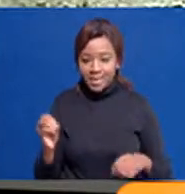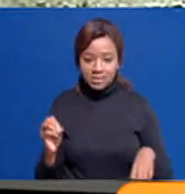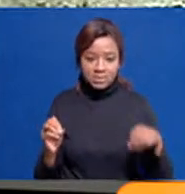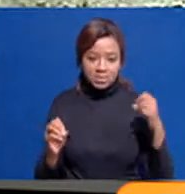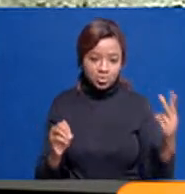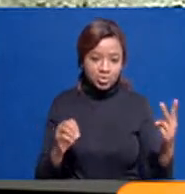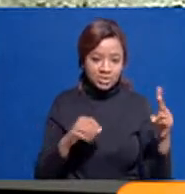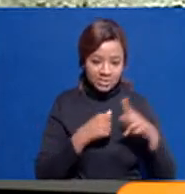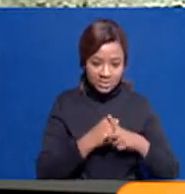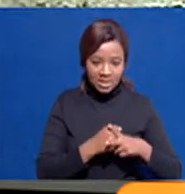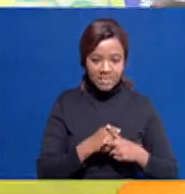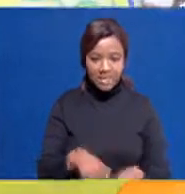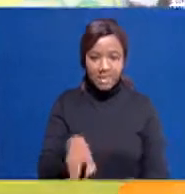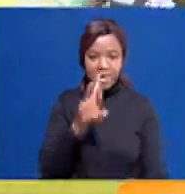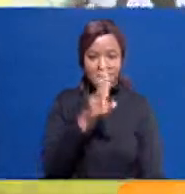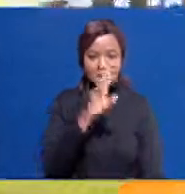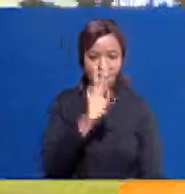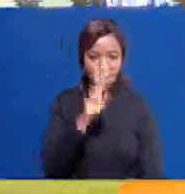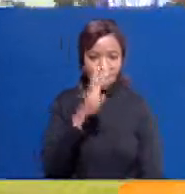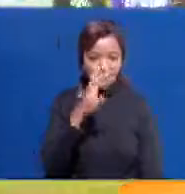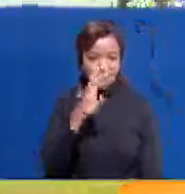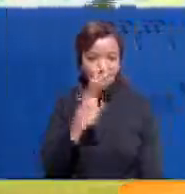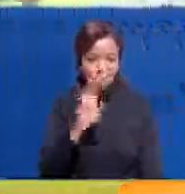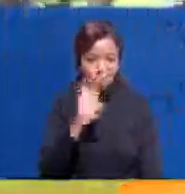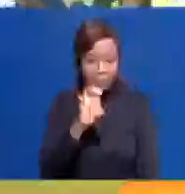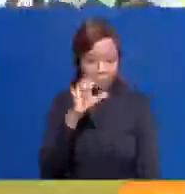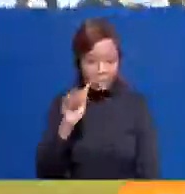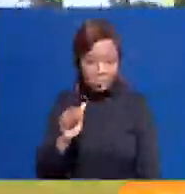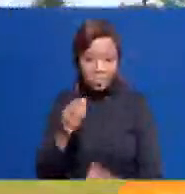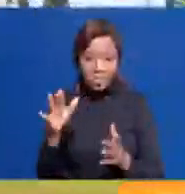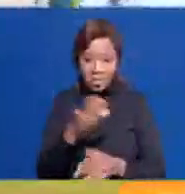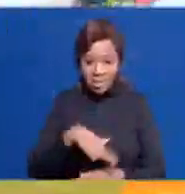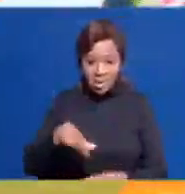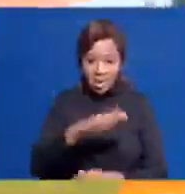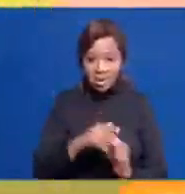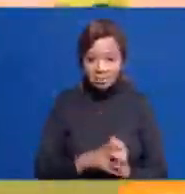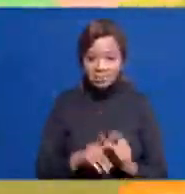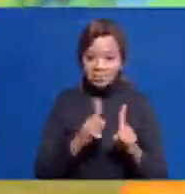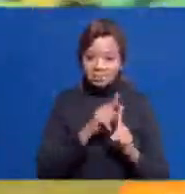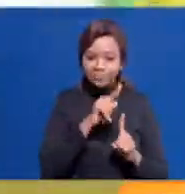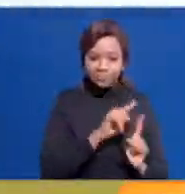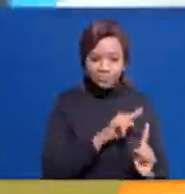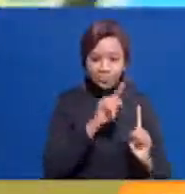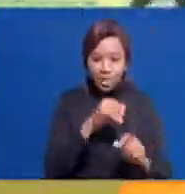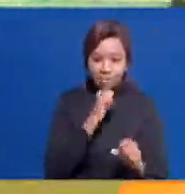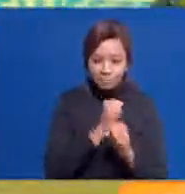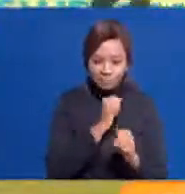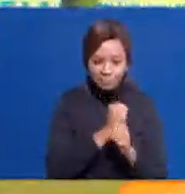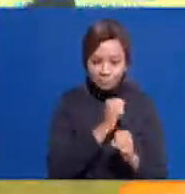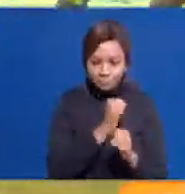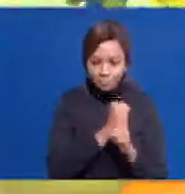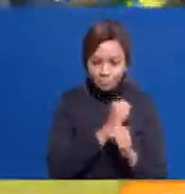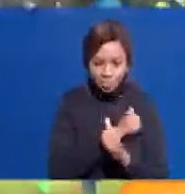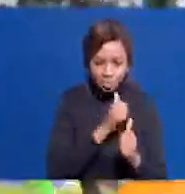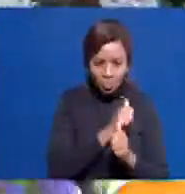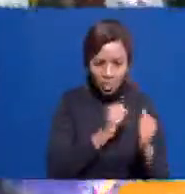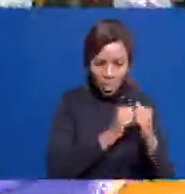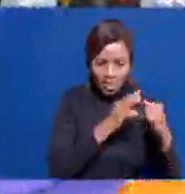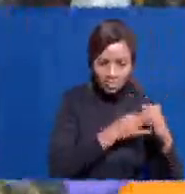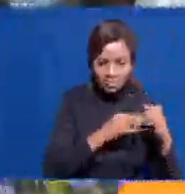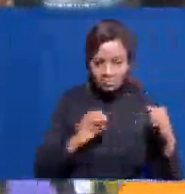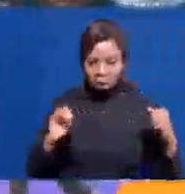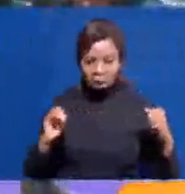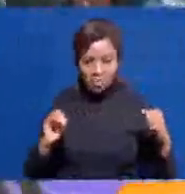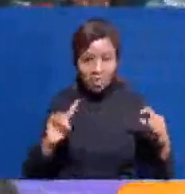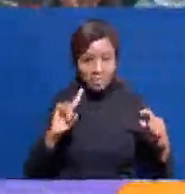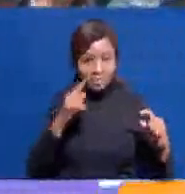30-27 at the RFUA grounds in Nairobi. The Bankers meant business when they raced to an 18-0 lead in the